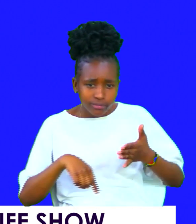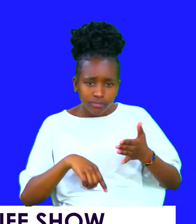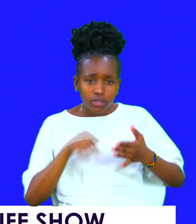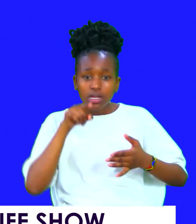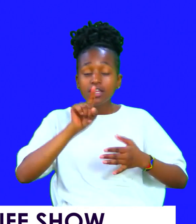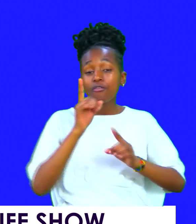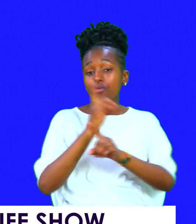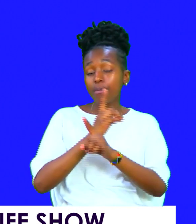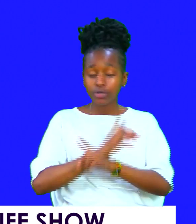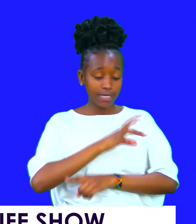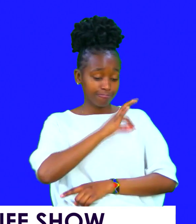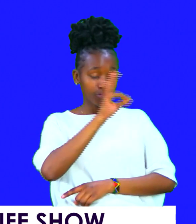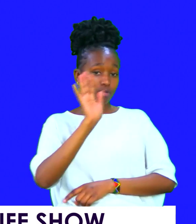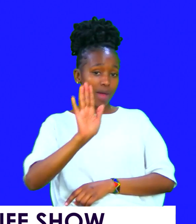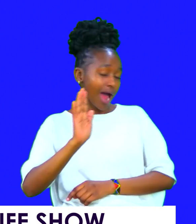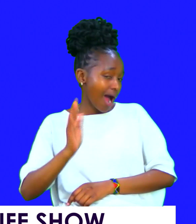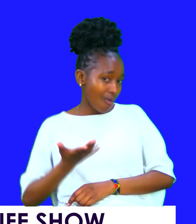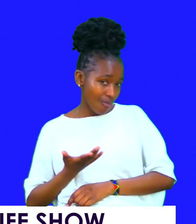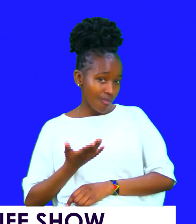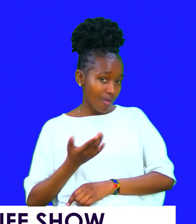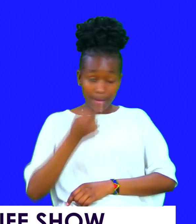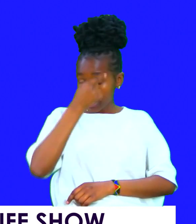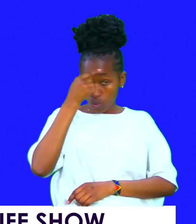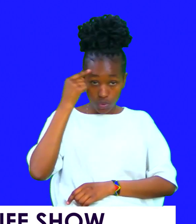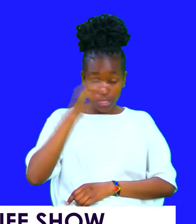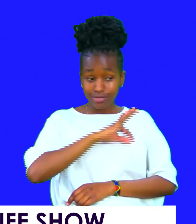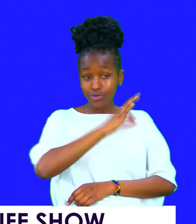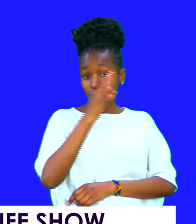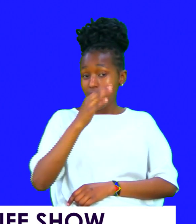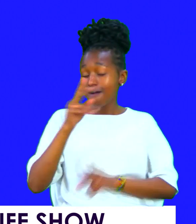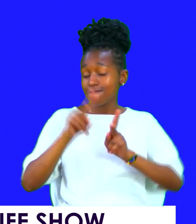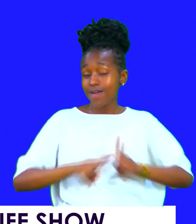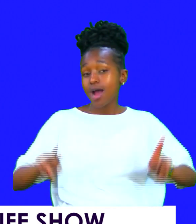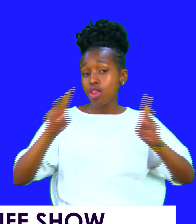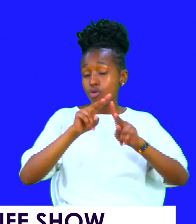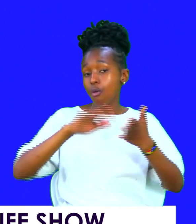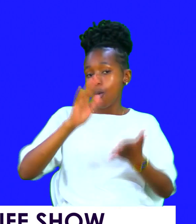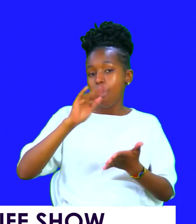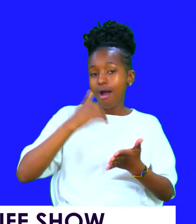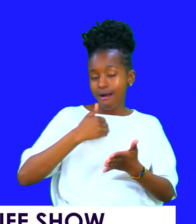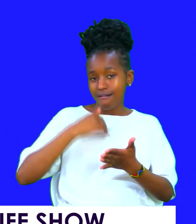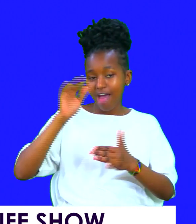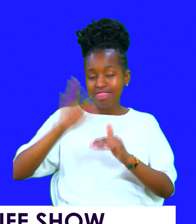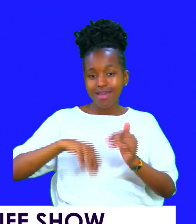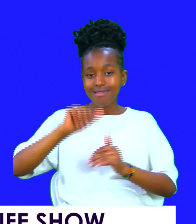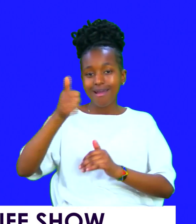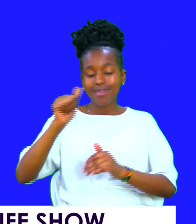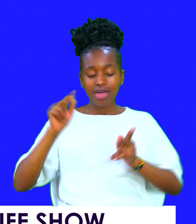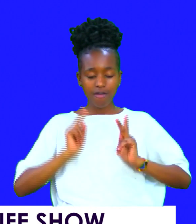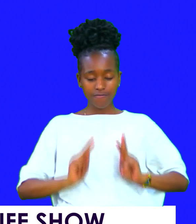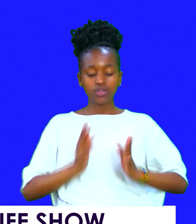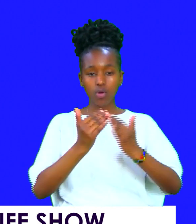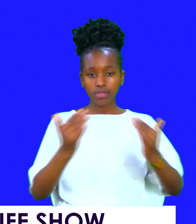soul? Because I tell you, your soul is more valuable than any physical thing you can think about.